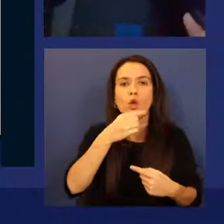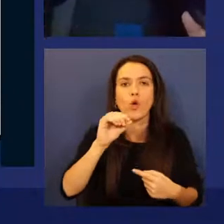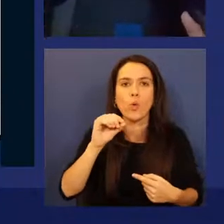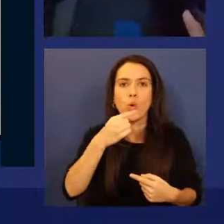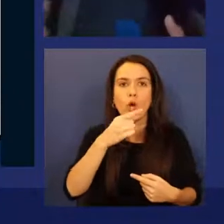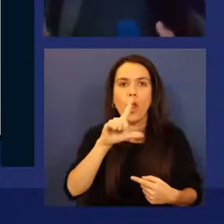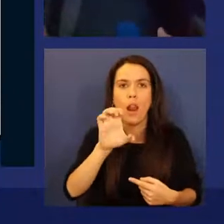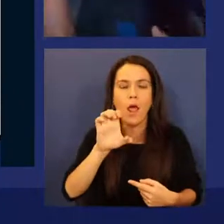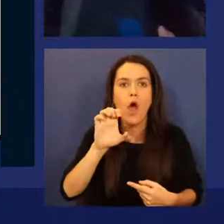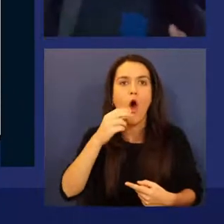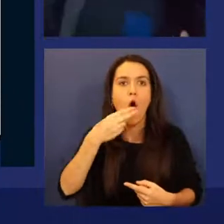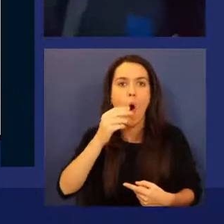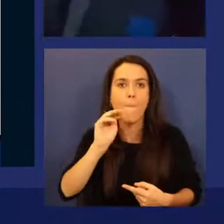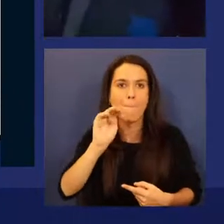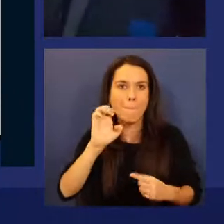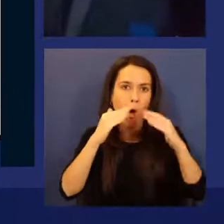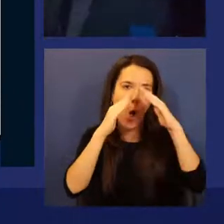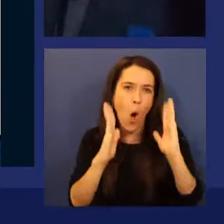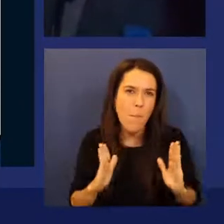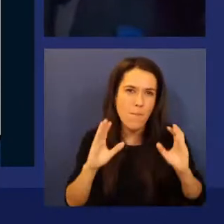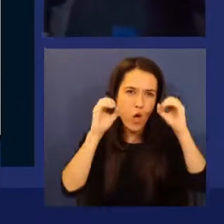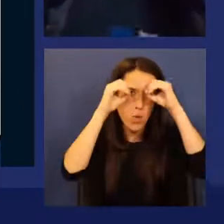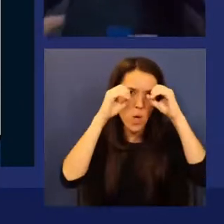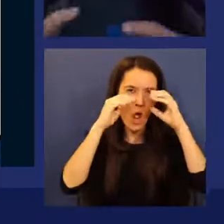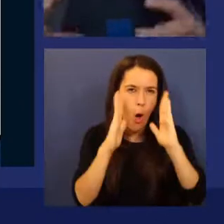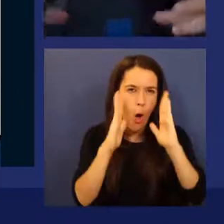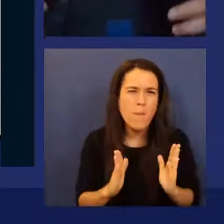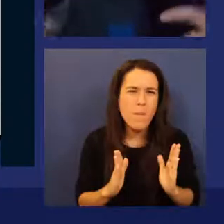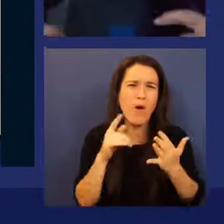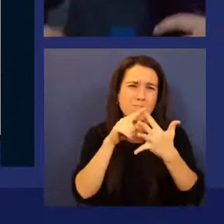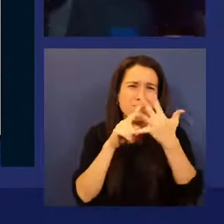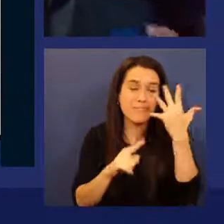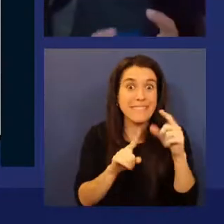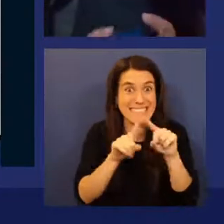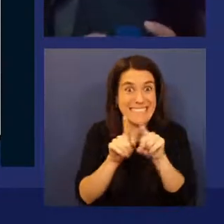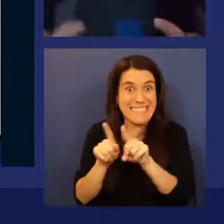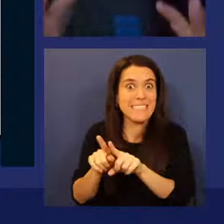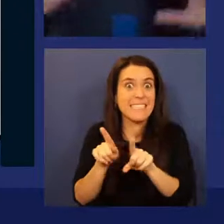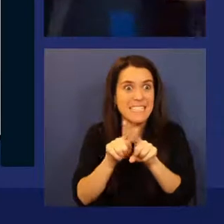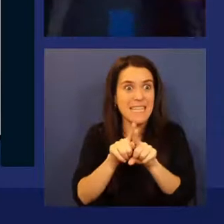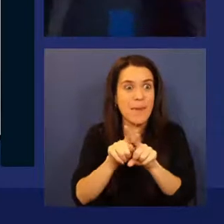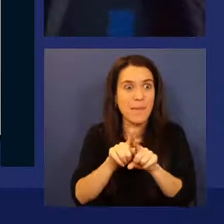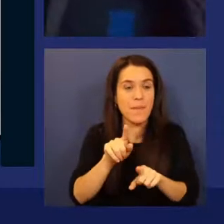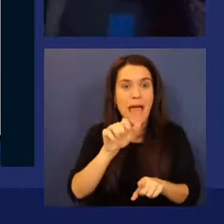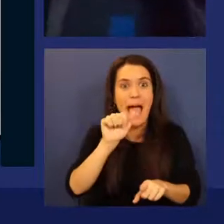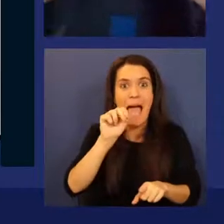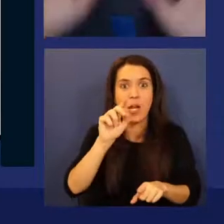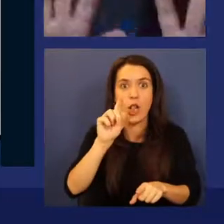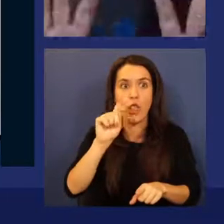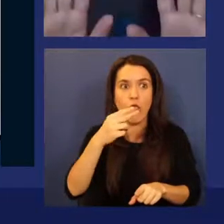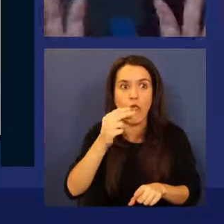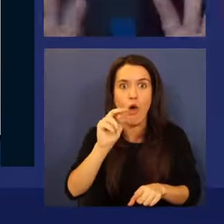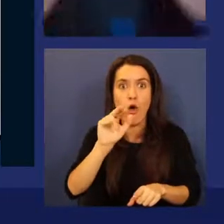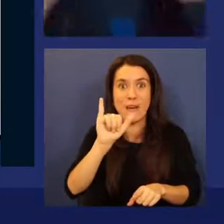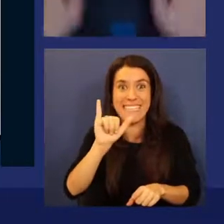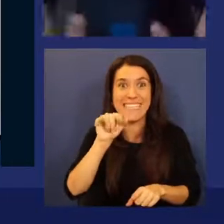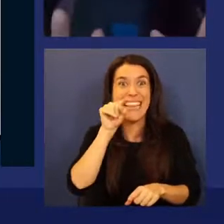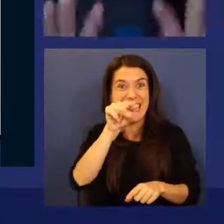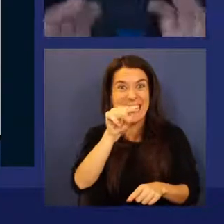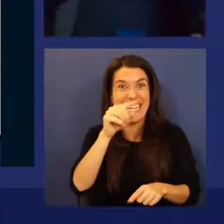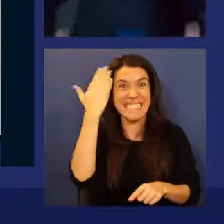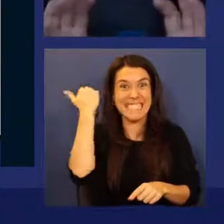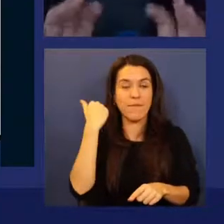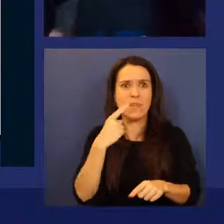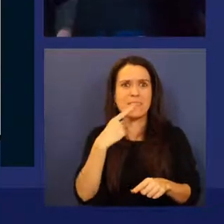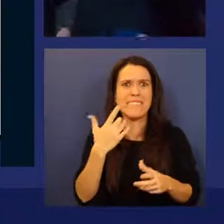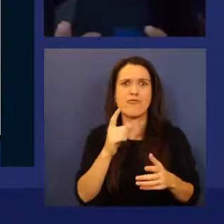natural languages, or even the work that Anthony just talked about in training custom vision. You're feeding it